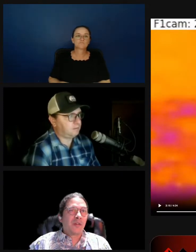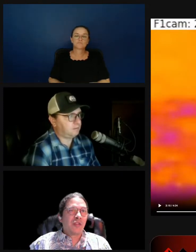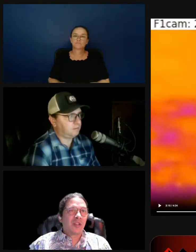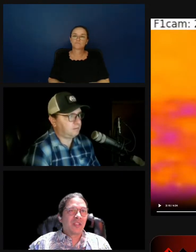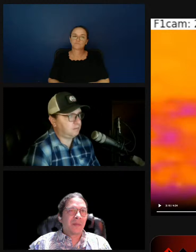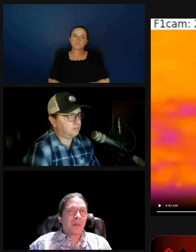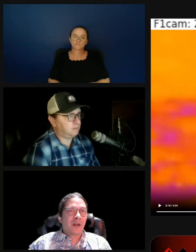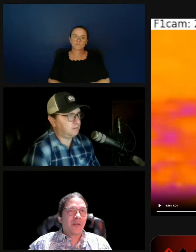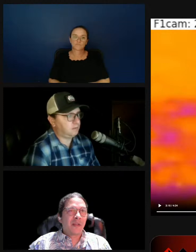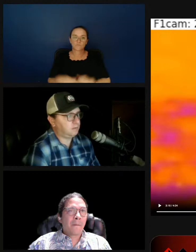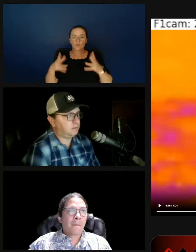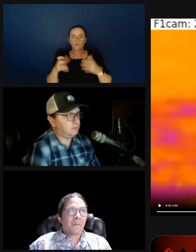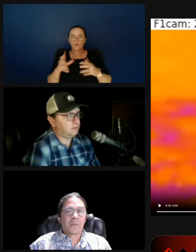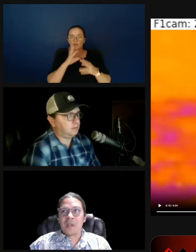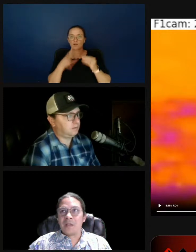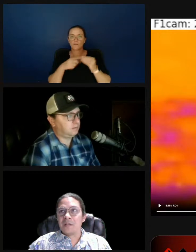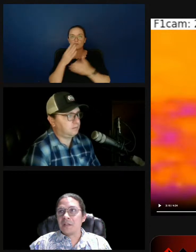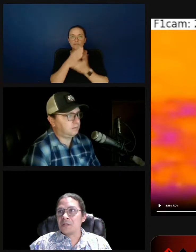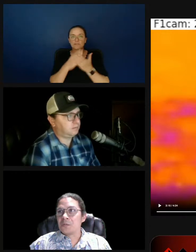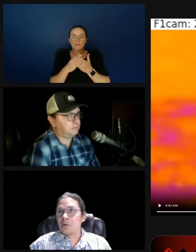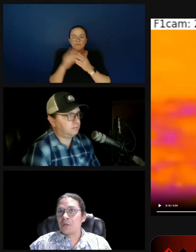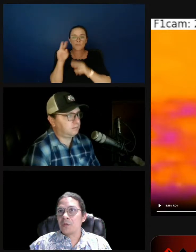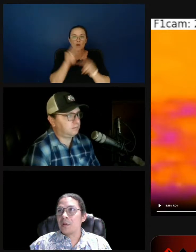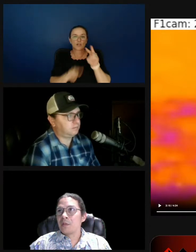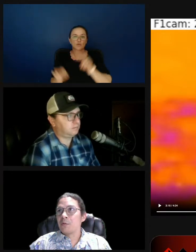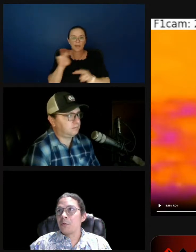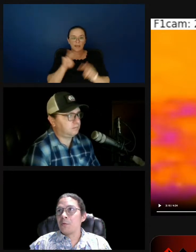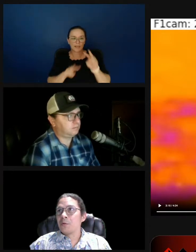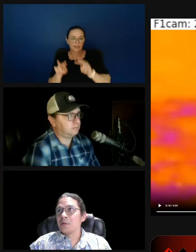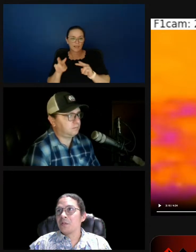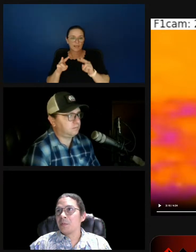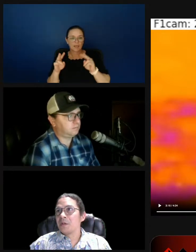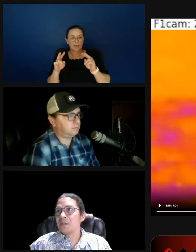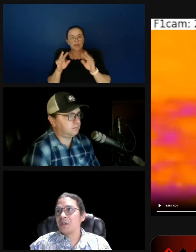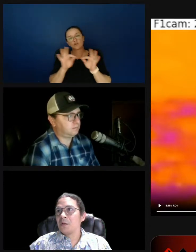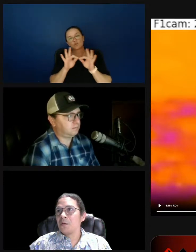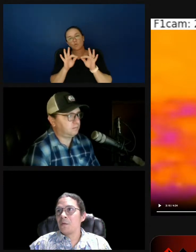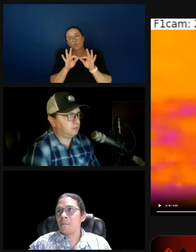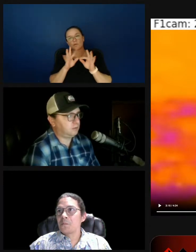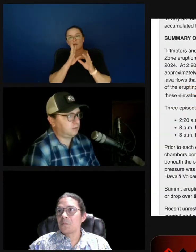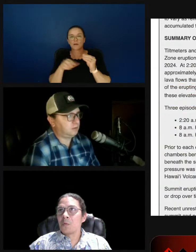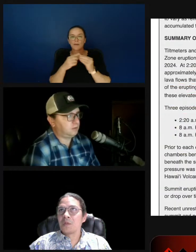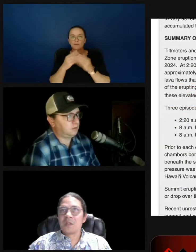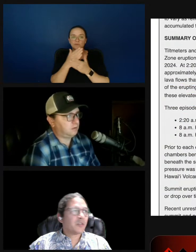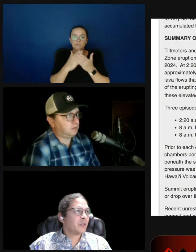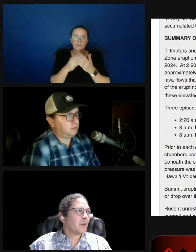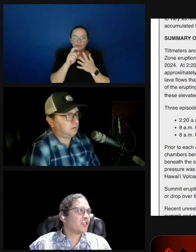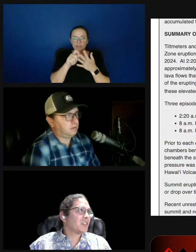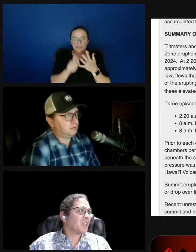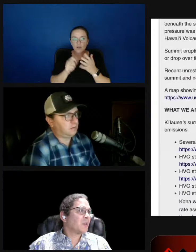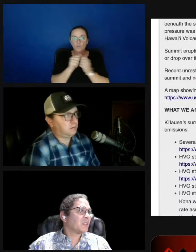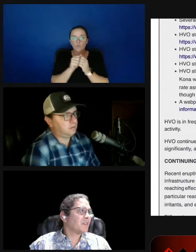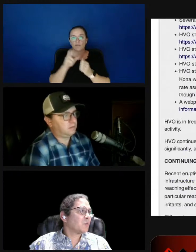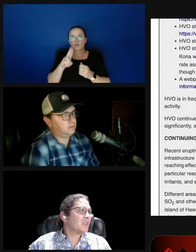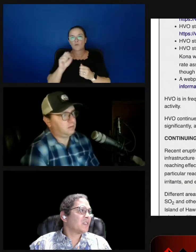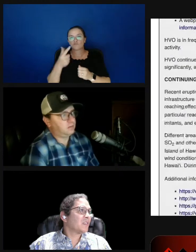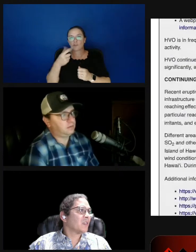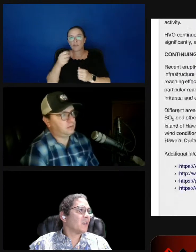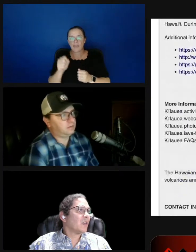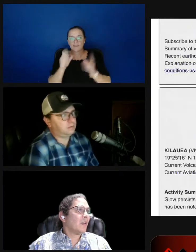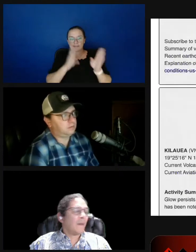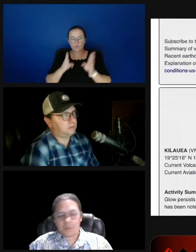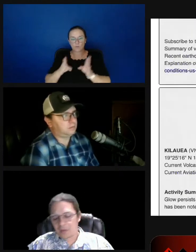We do want to touch on some of the monitoring, and it is worth going through a little bit of detail what the USGS sequence of this